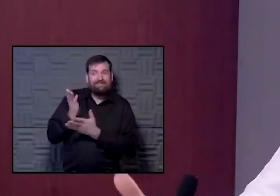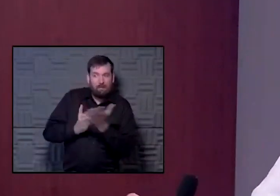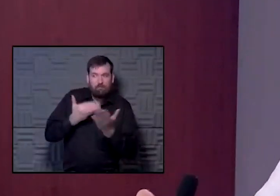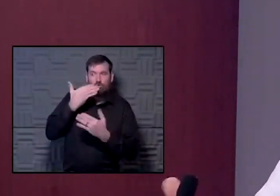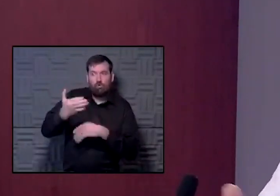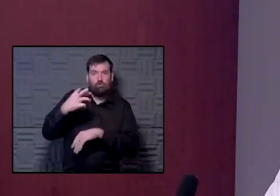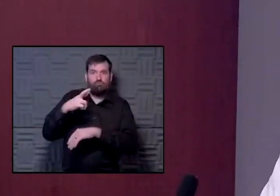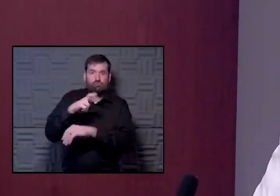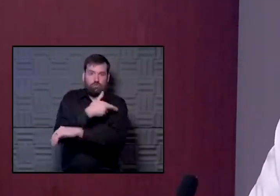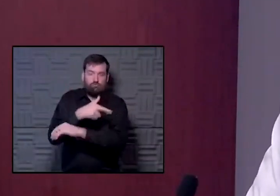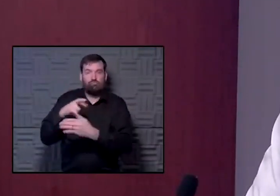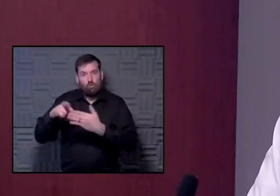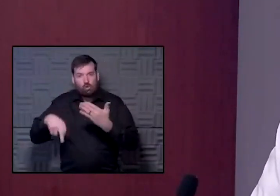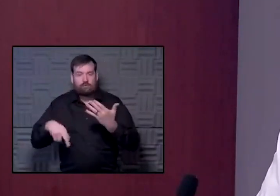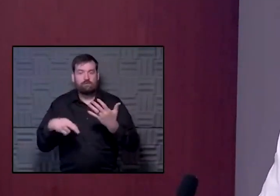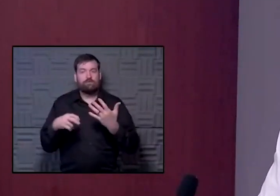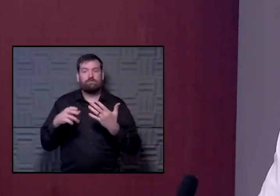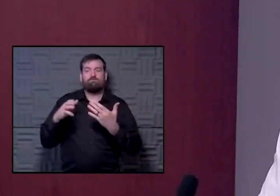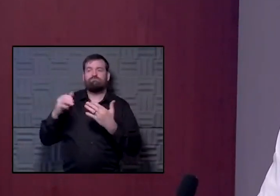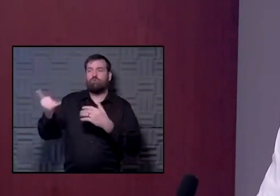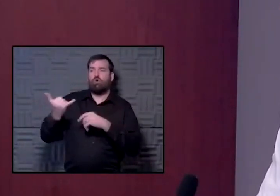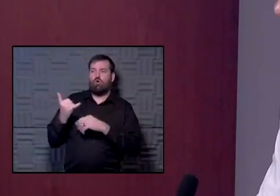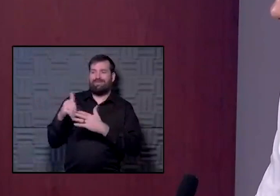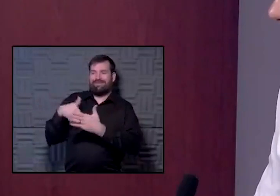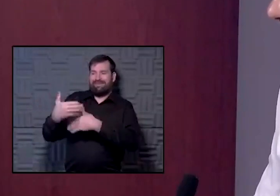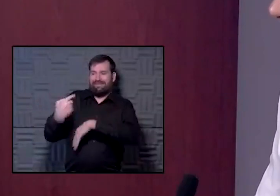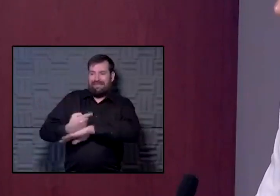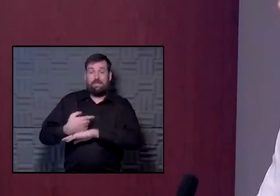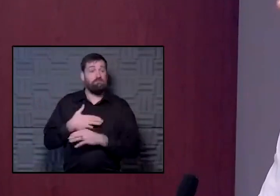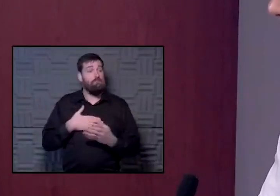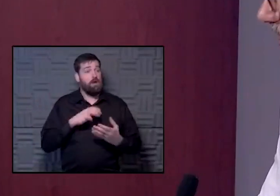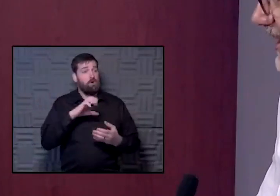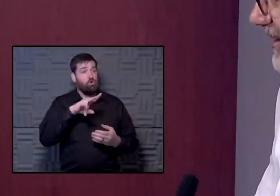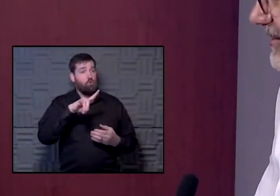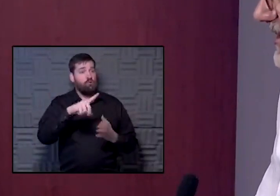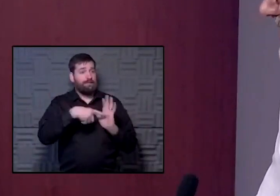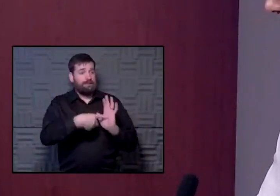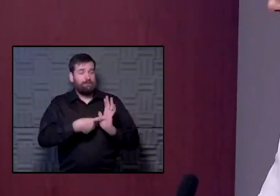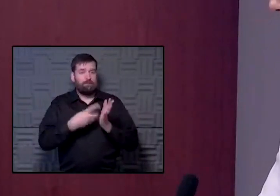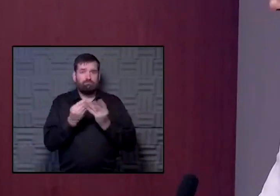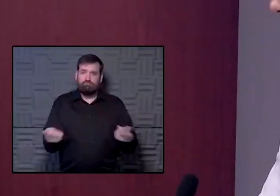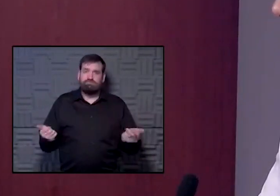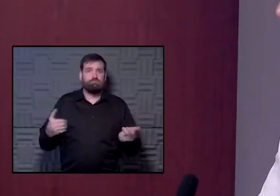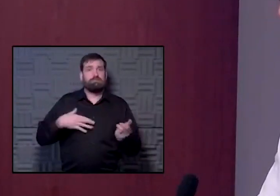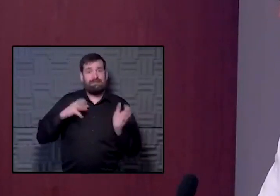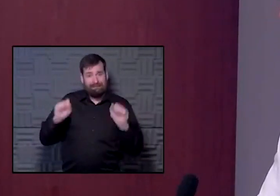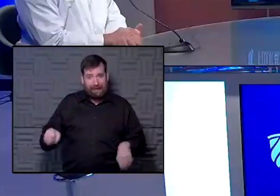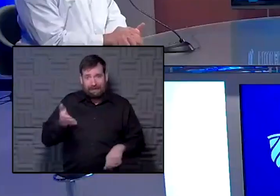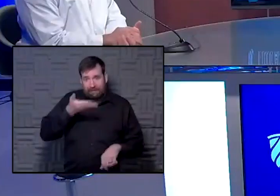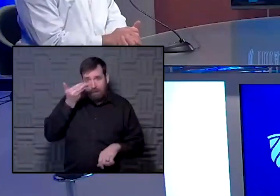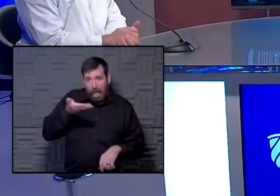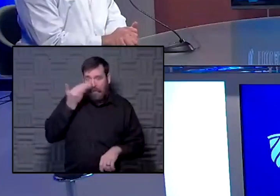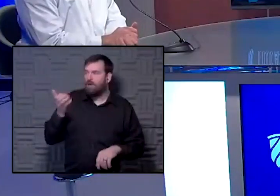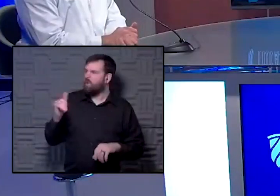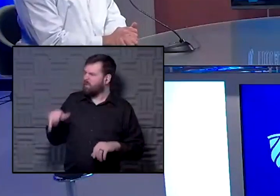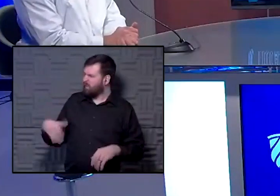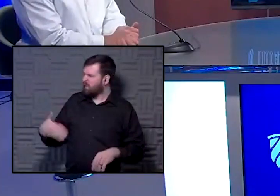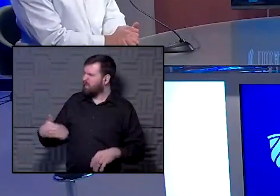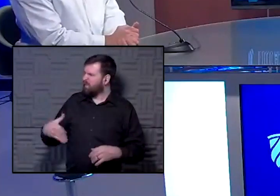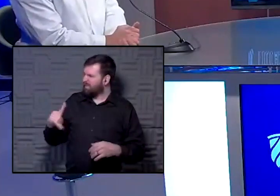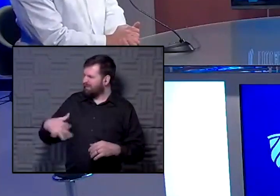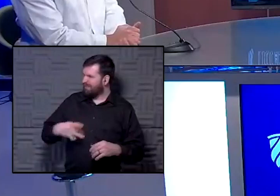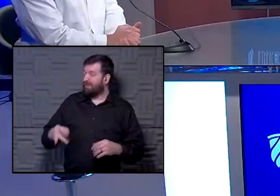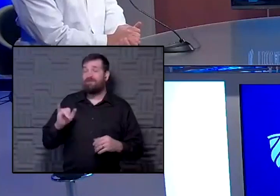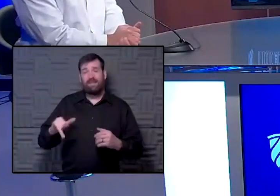patients call us the next day and say, hey, my COVID symptoms went away, I can smell now. I like that plan. That